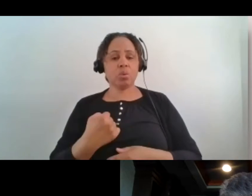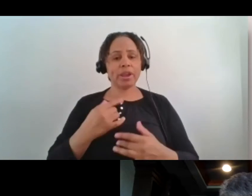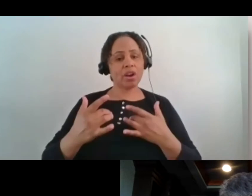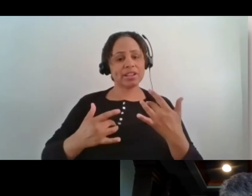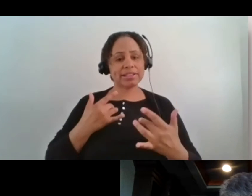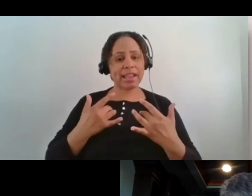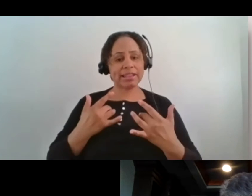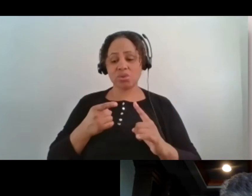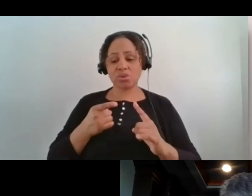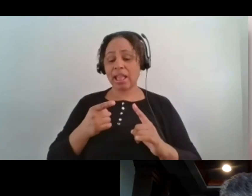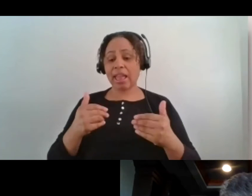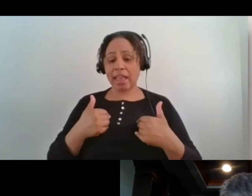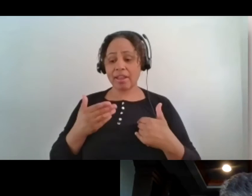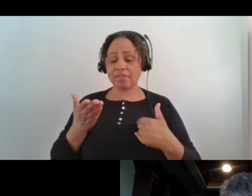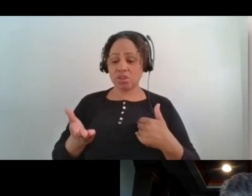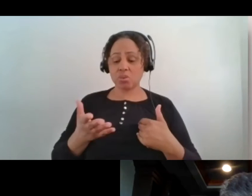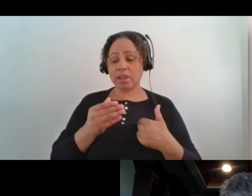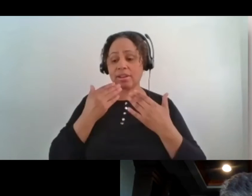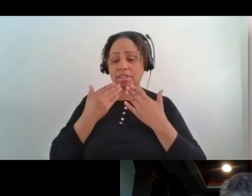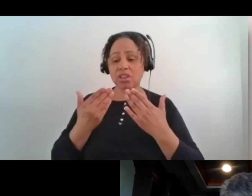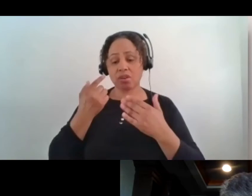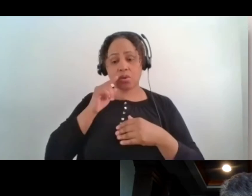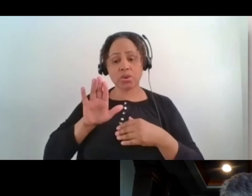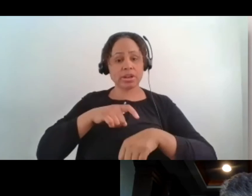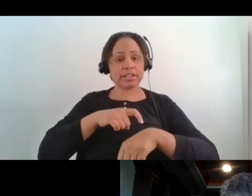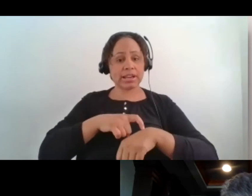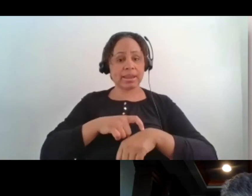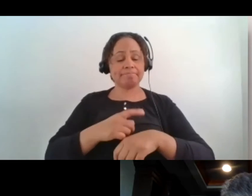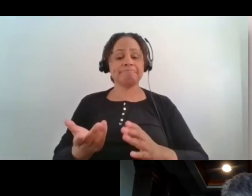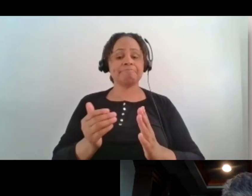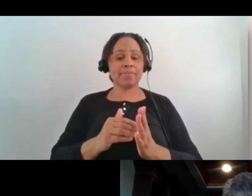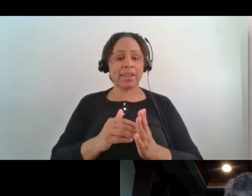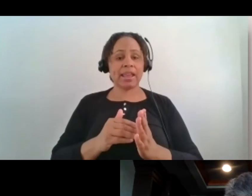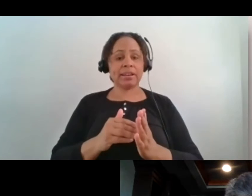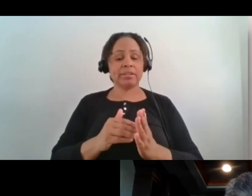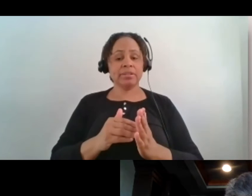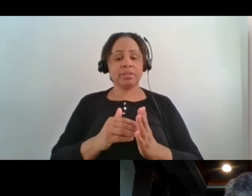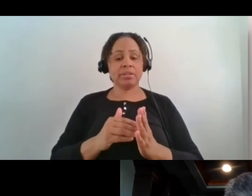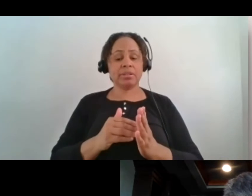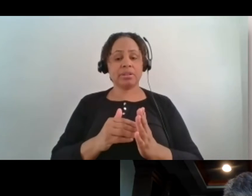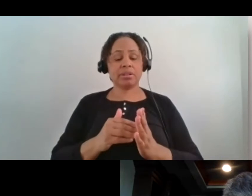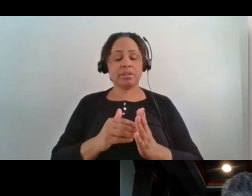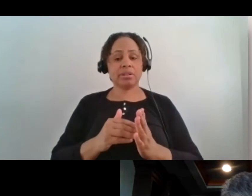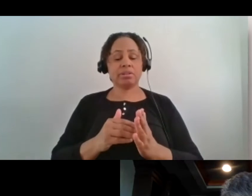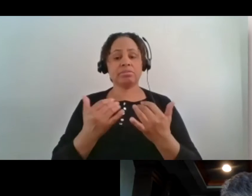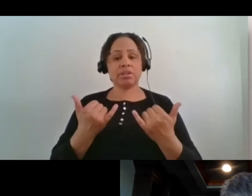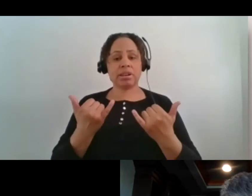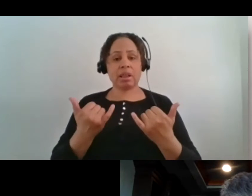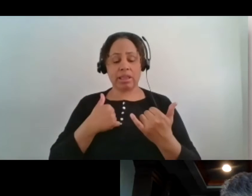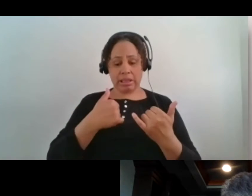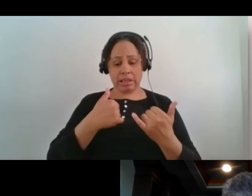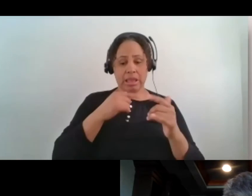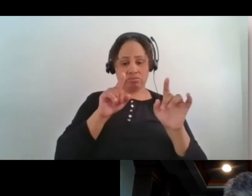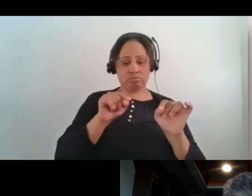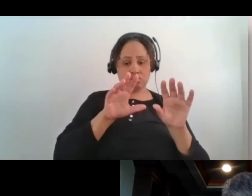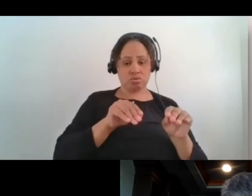for your time. And so I will, again, kind of go out into the background, and you can feel free to kind of